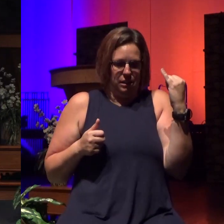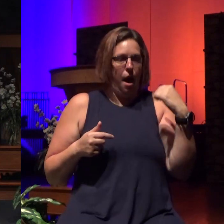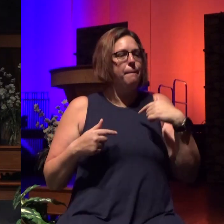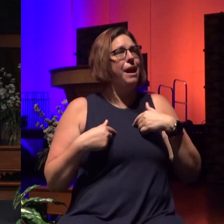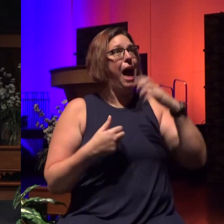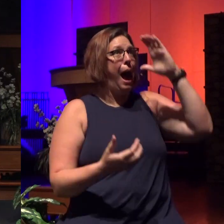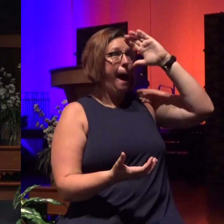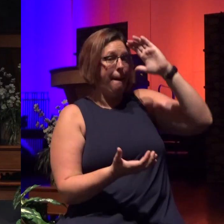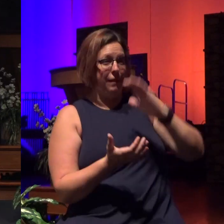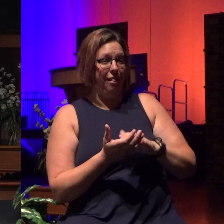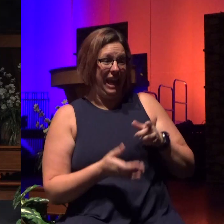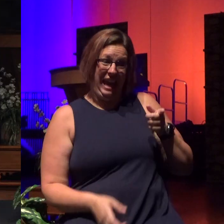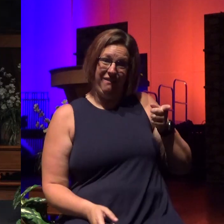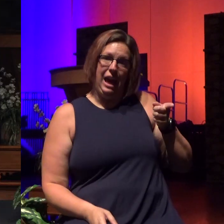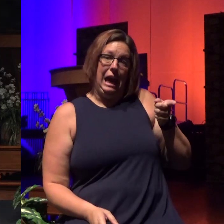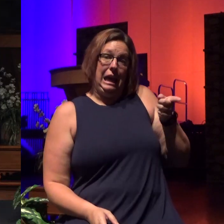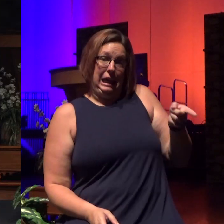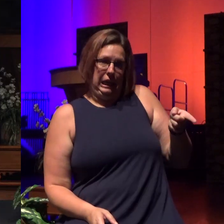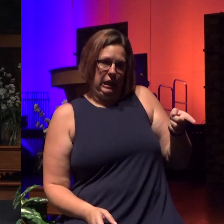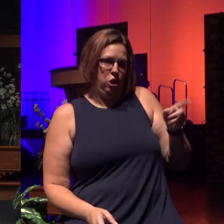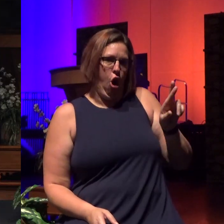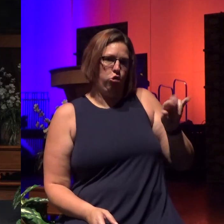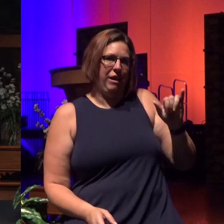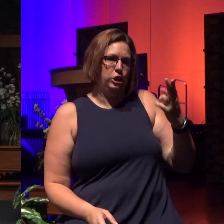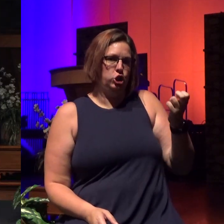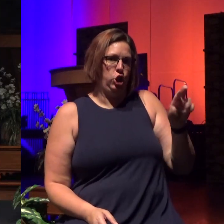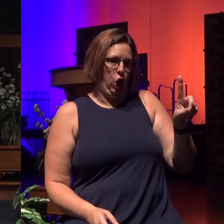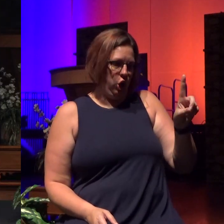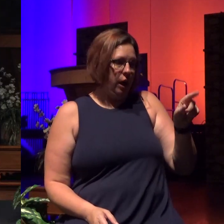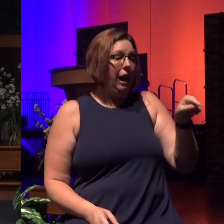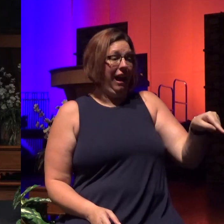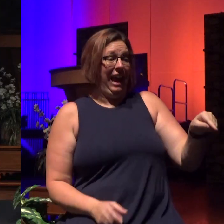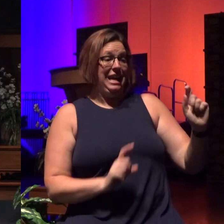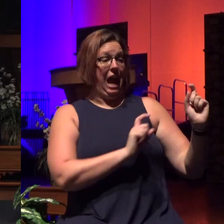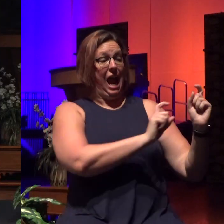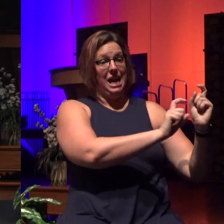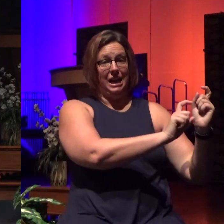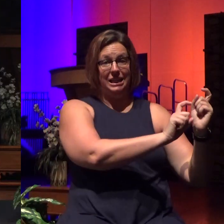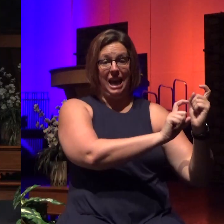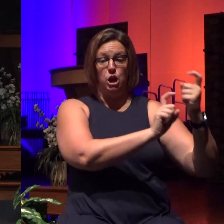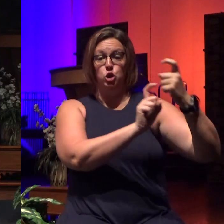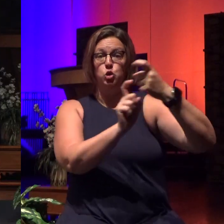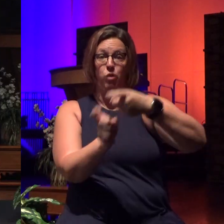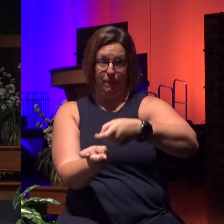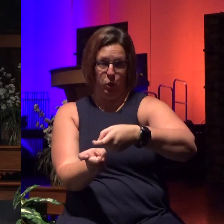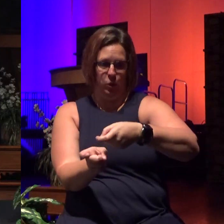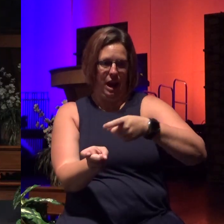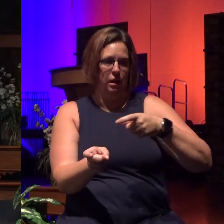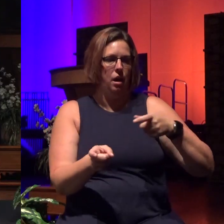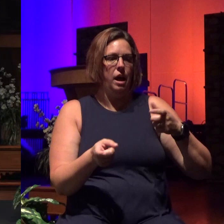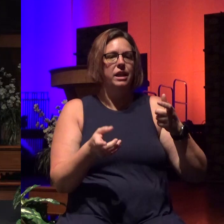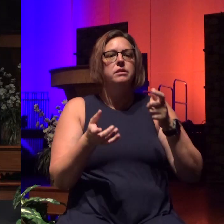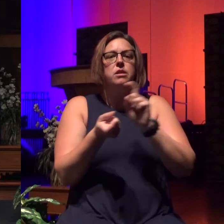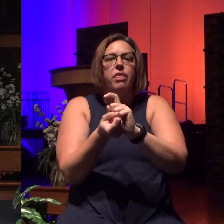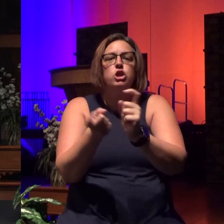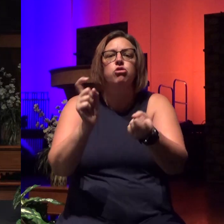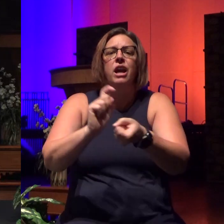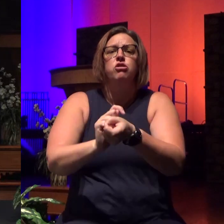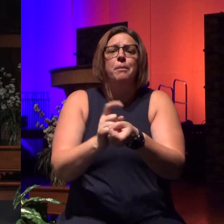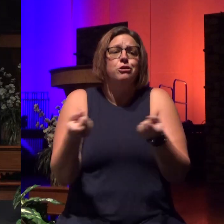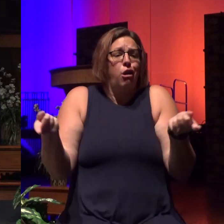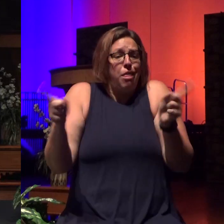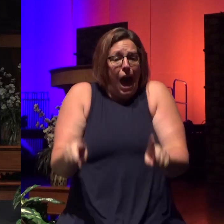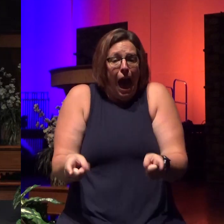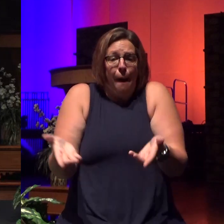he contributed to the transformation that's occurring on this planet right now about how we can be